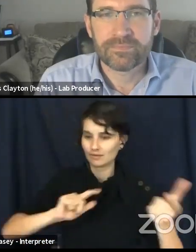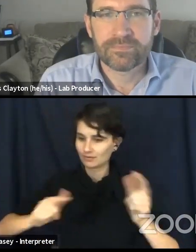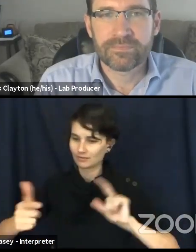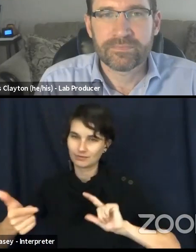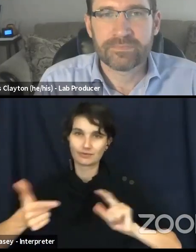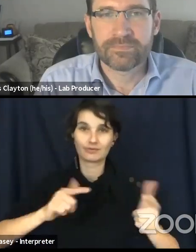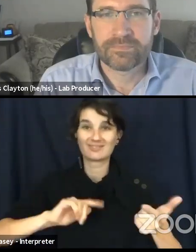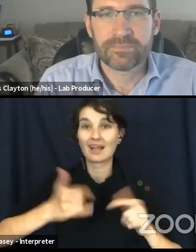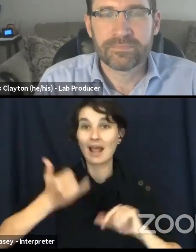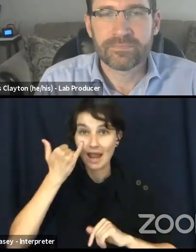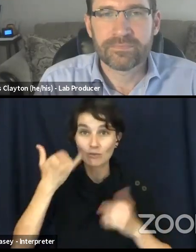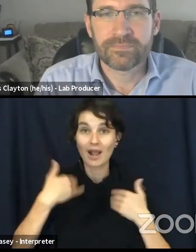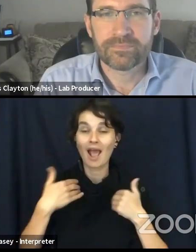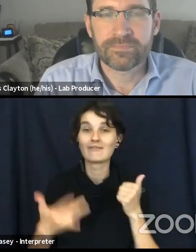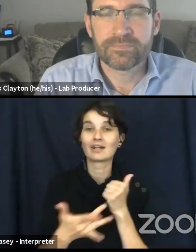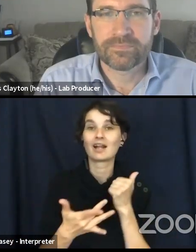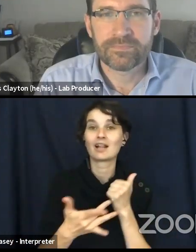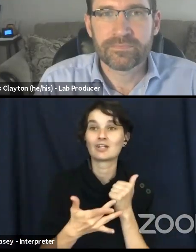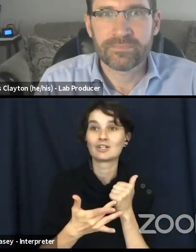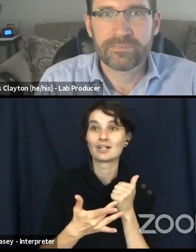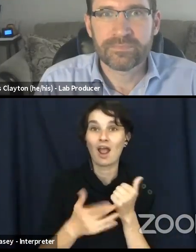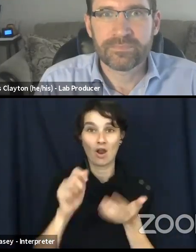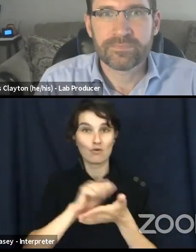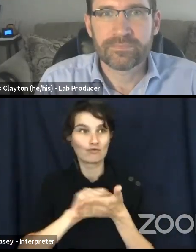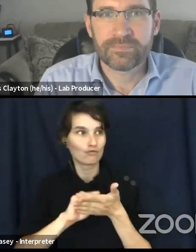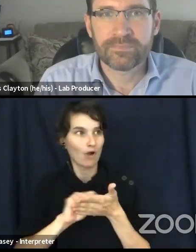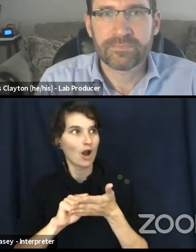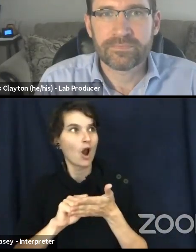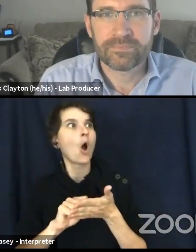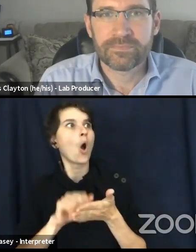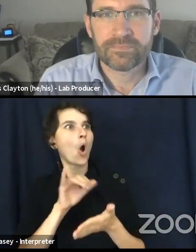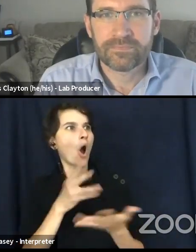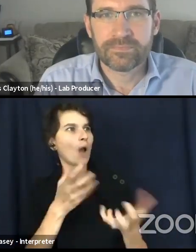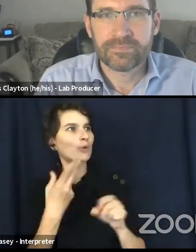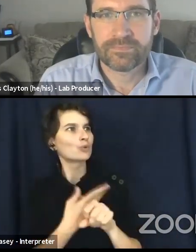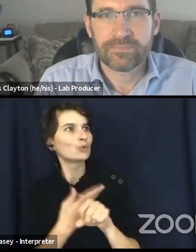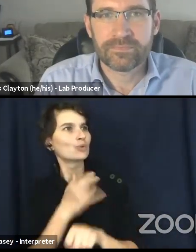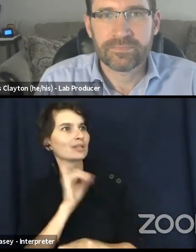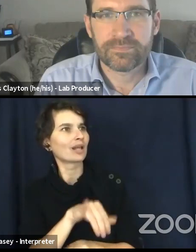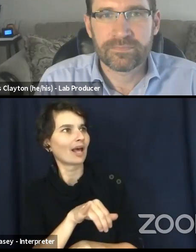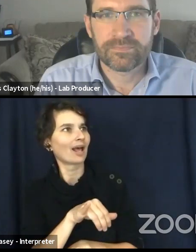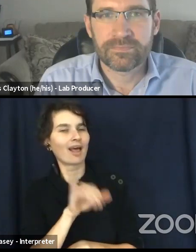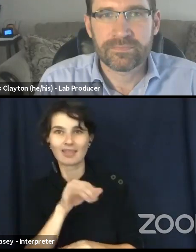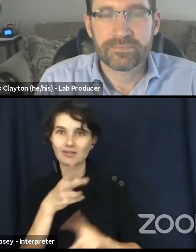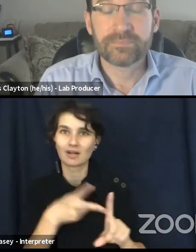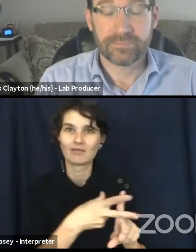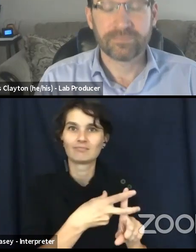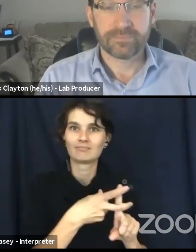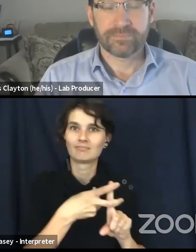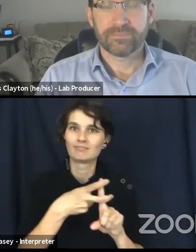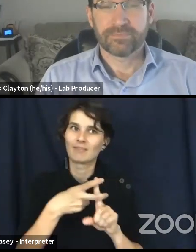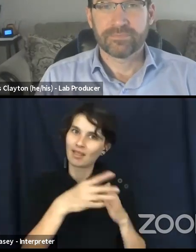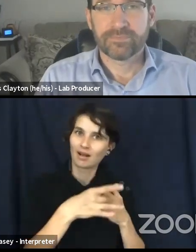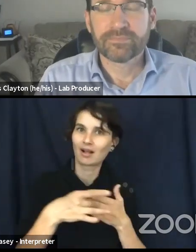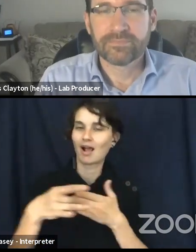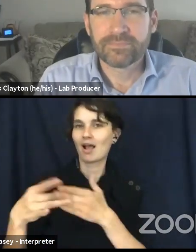writer gets wind of it and starts to write for that technology, it's going to pull the technology in a different direction and vice